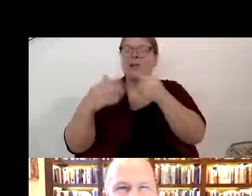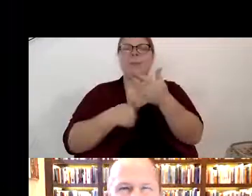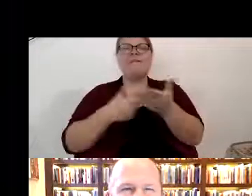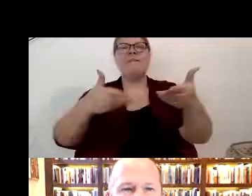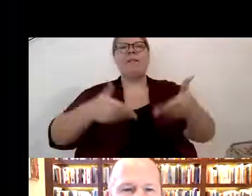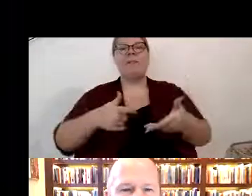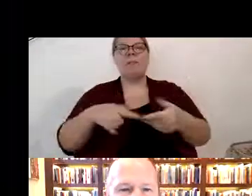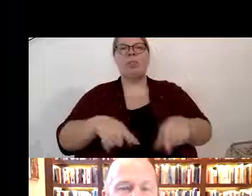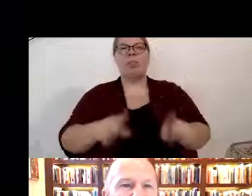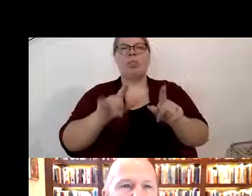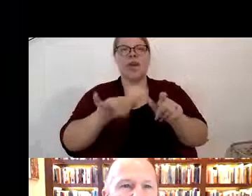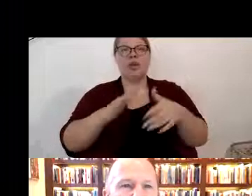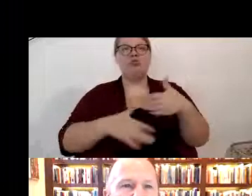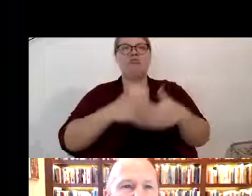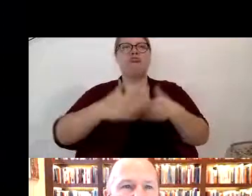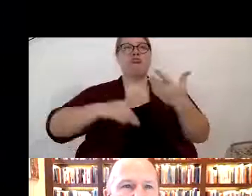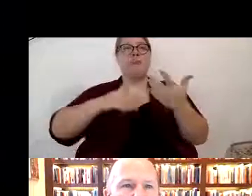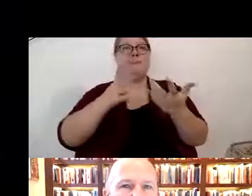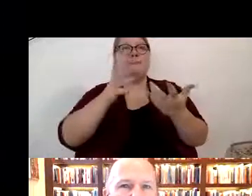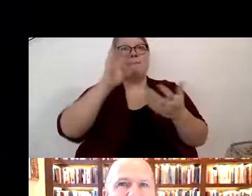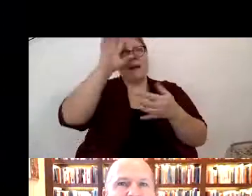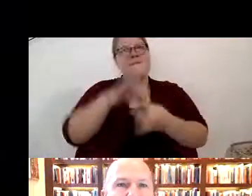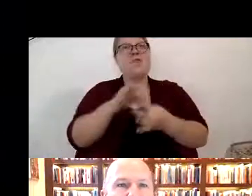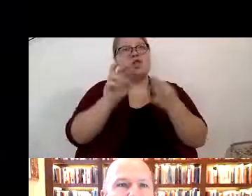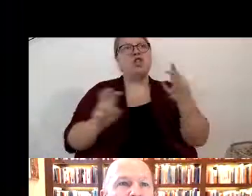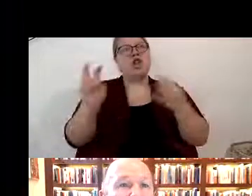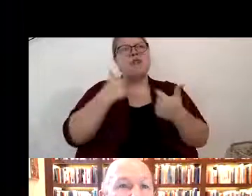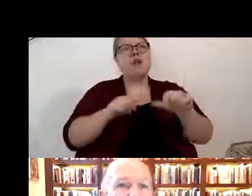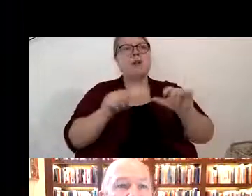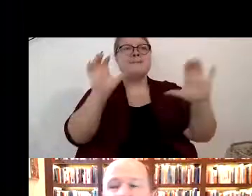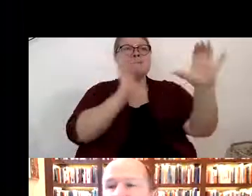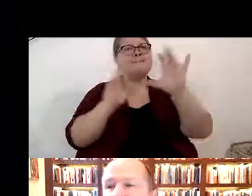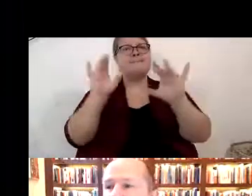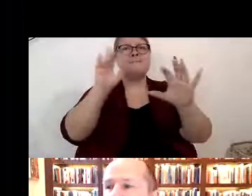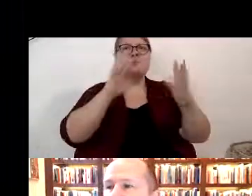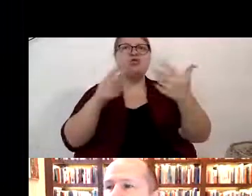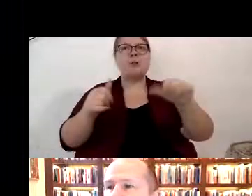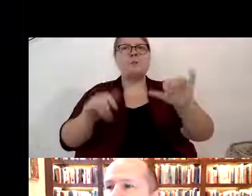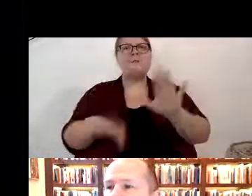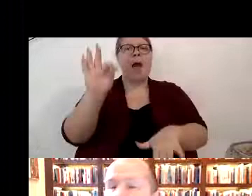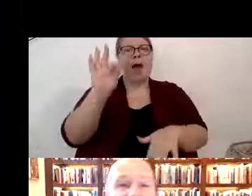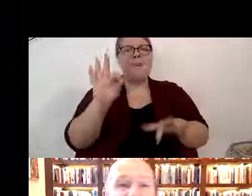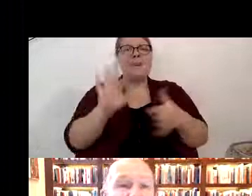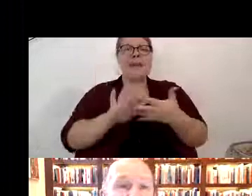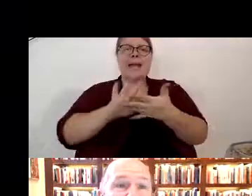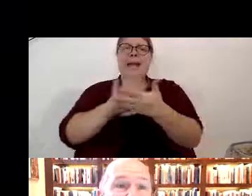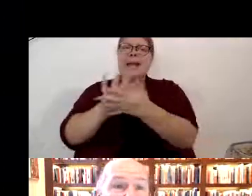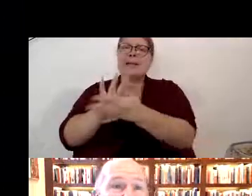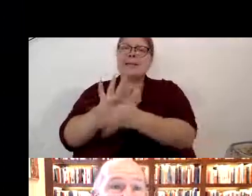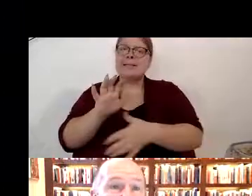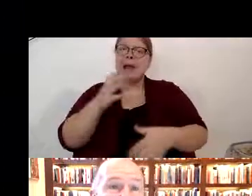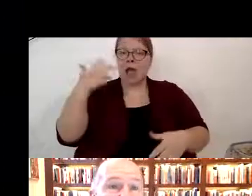mindfulness to kind of look for the hidden tigers that might arise throughout the process. And as